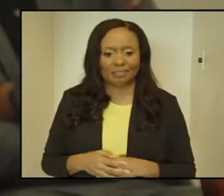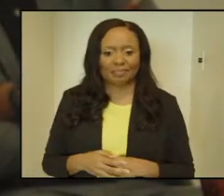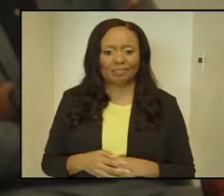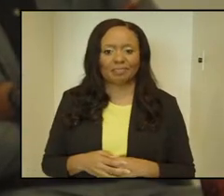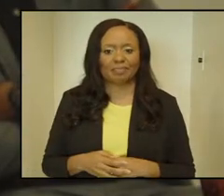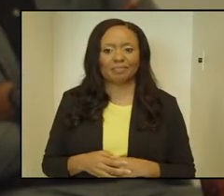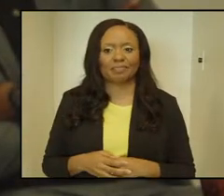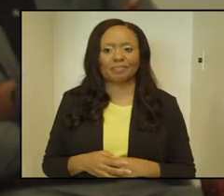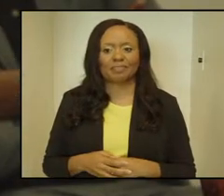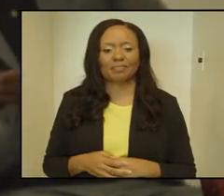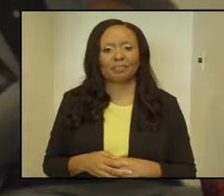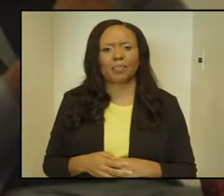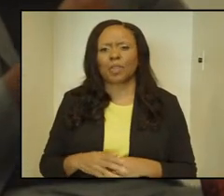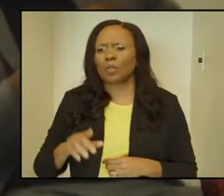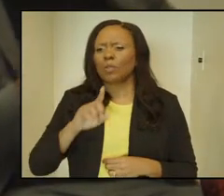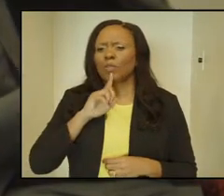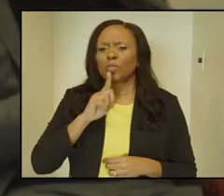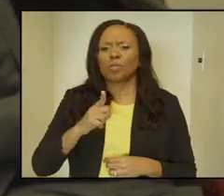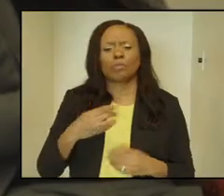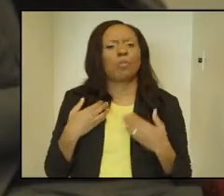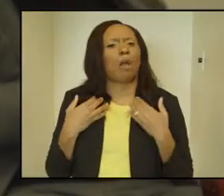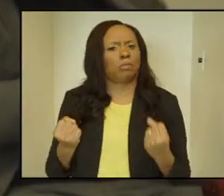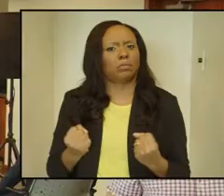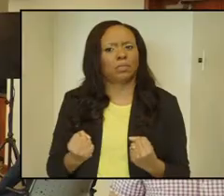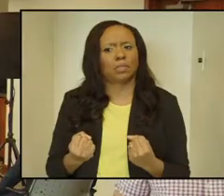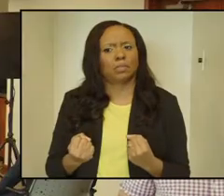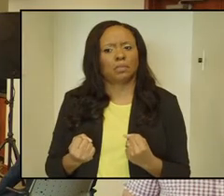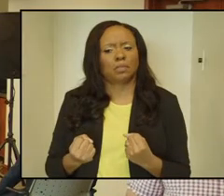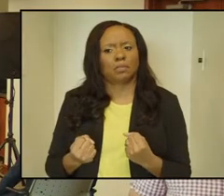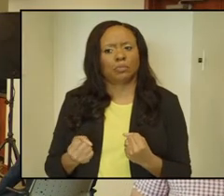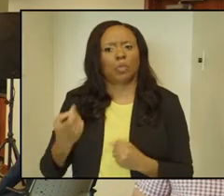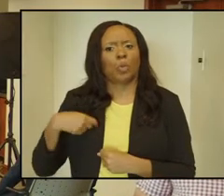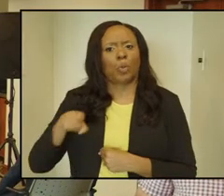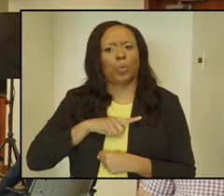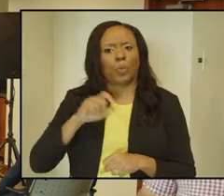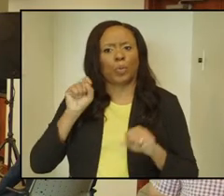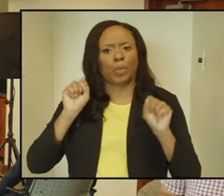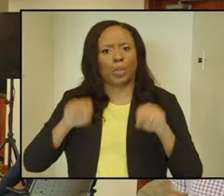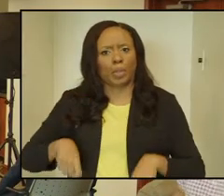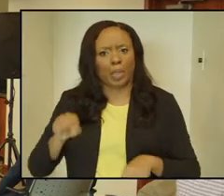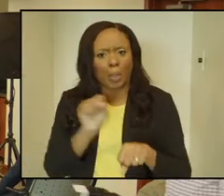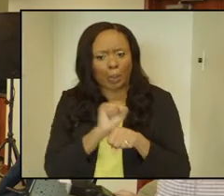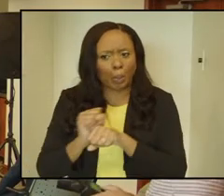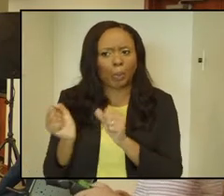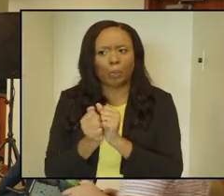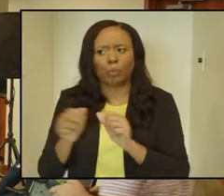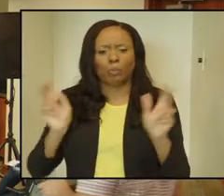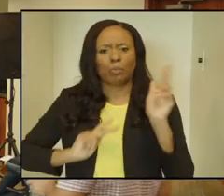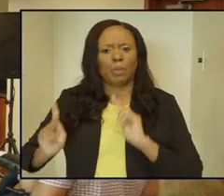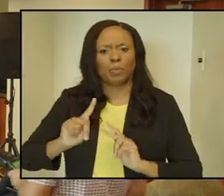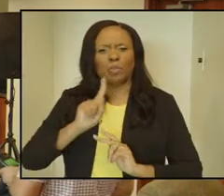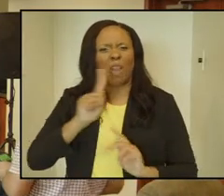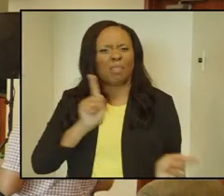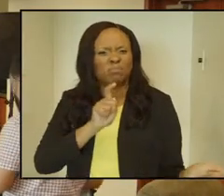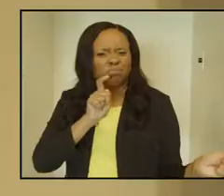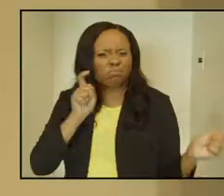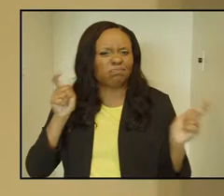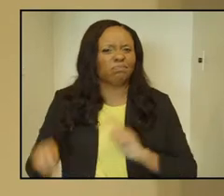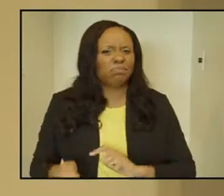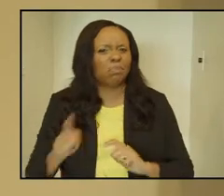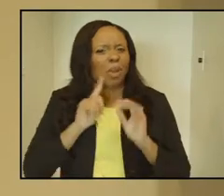of confidence in our capacity to work with partners to make the different changes that are